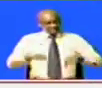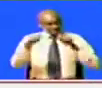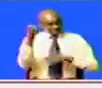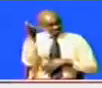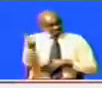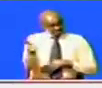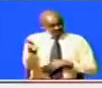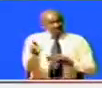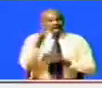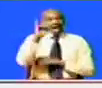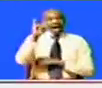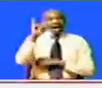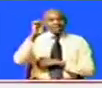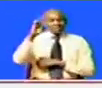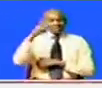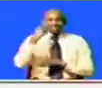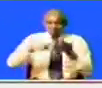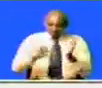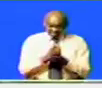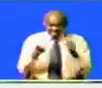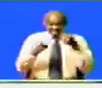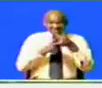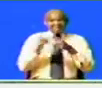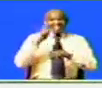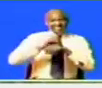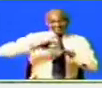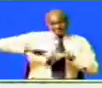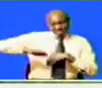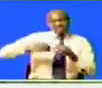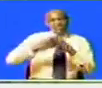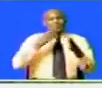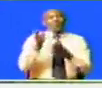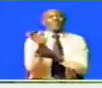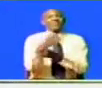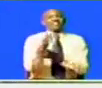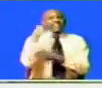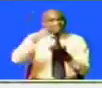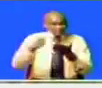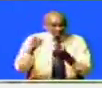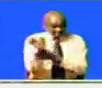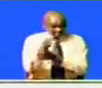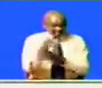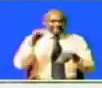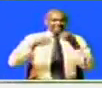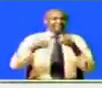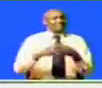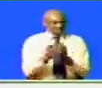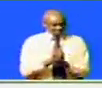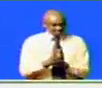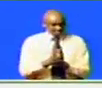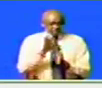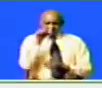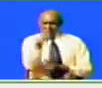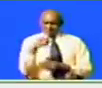of IEBC, with only 7 days before next Thursday's repeat presidential election, sending